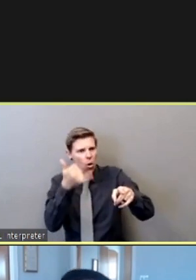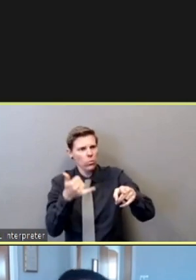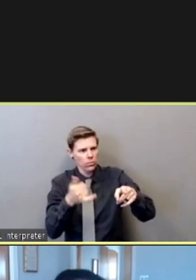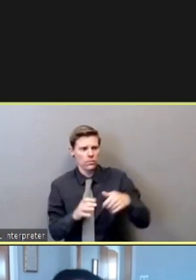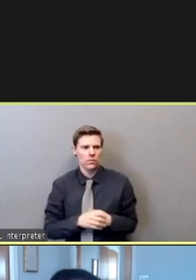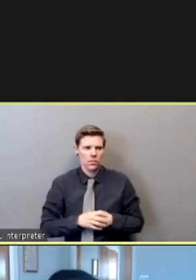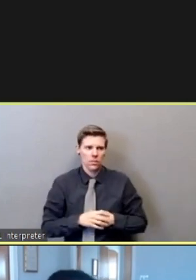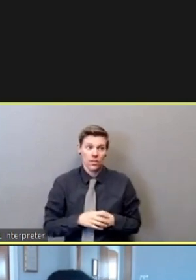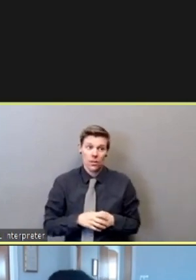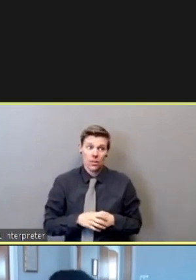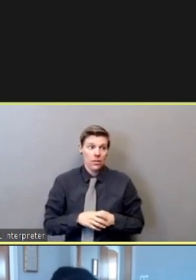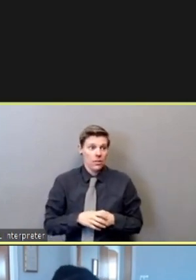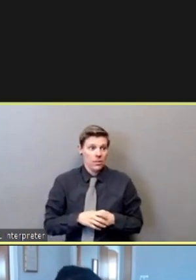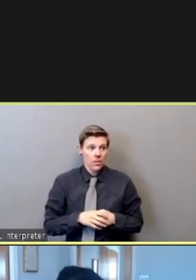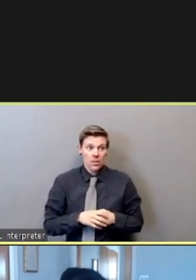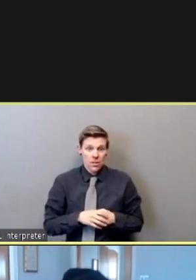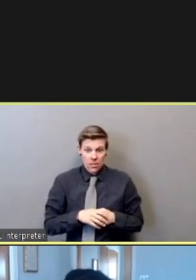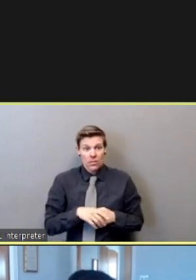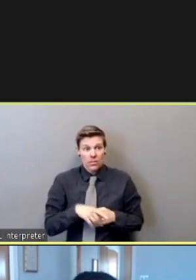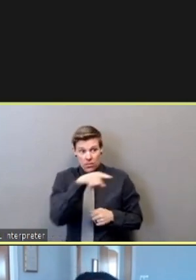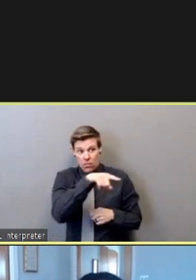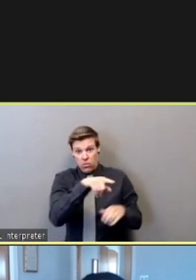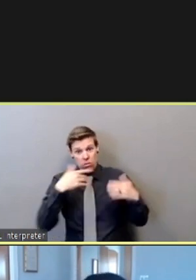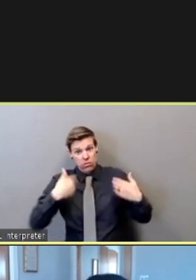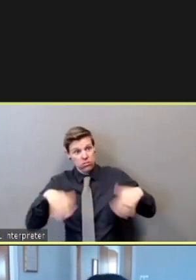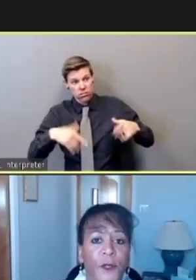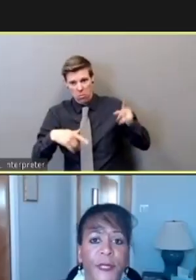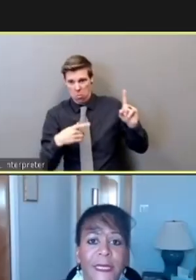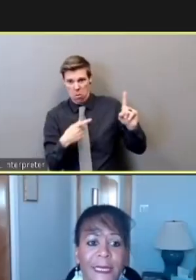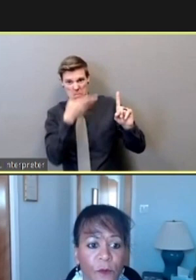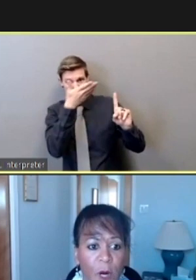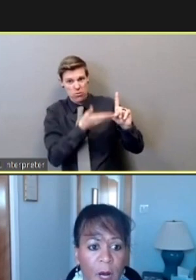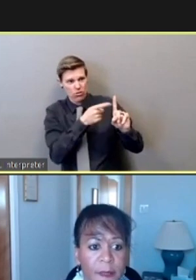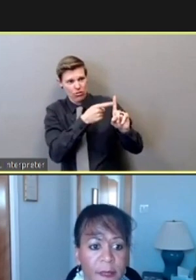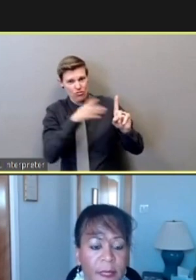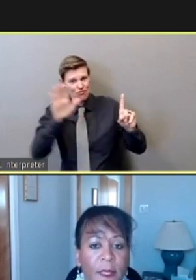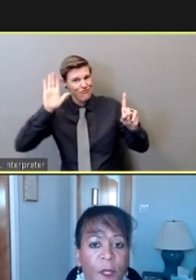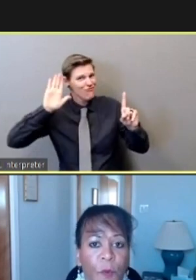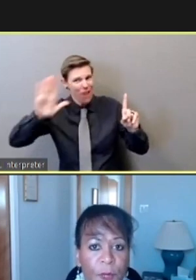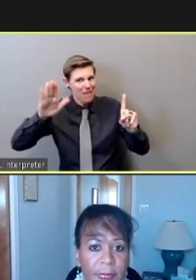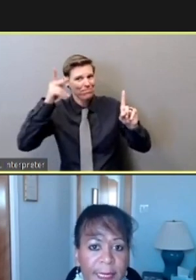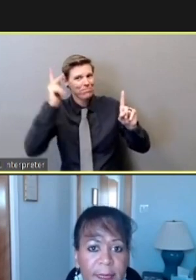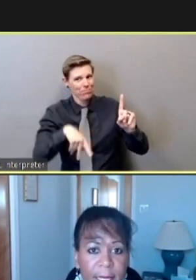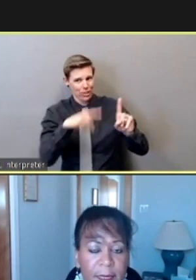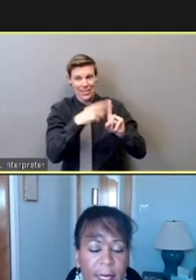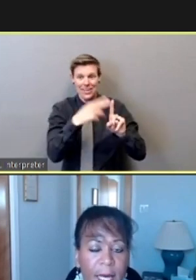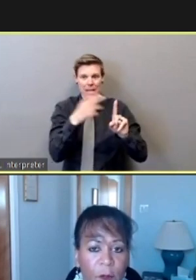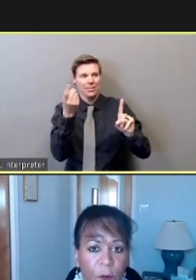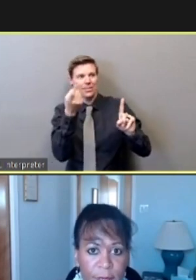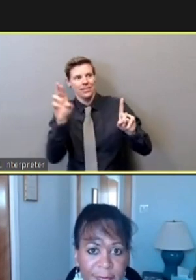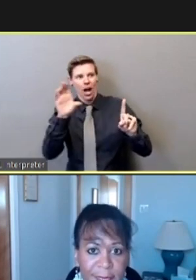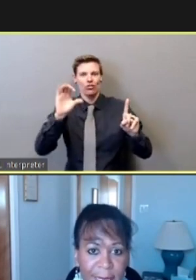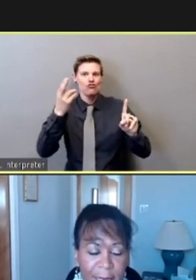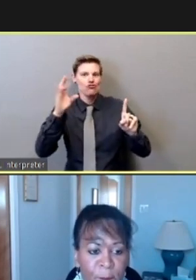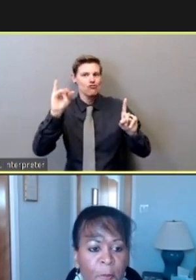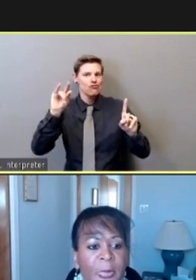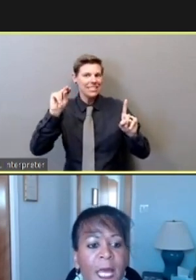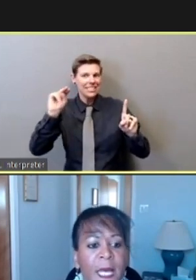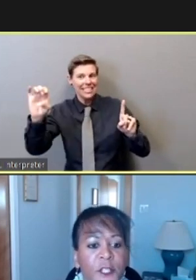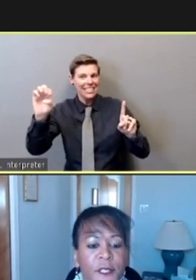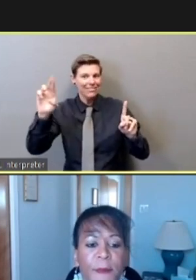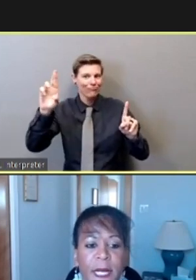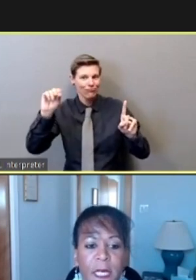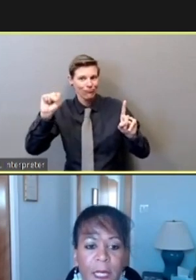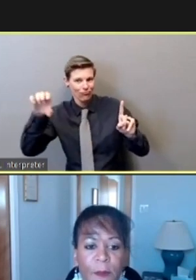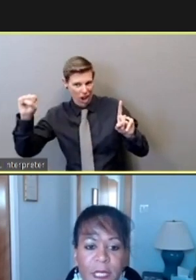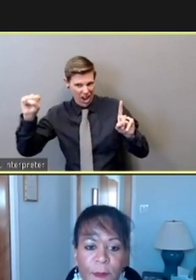of working with since I joined DOH, and that's Dr. Christine Ross. Really excited to have her with us today.